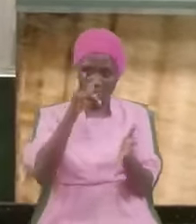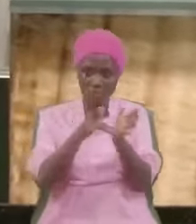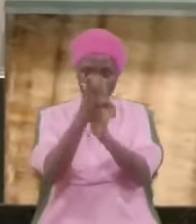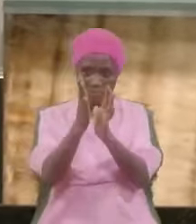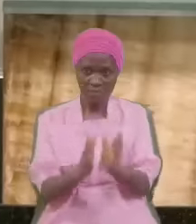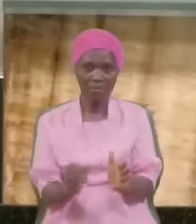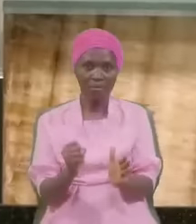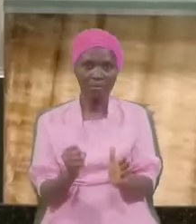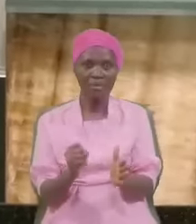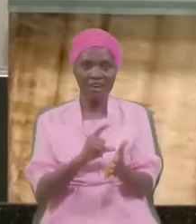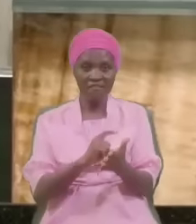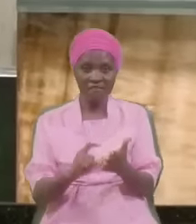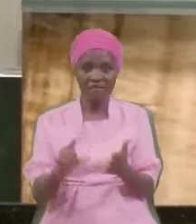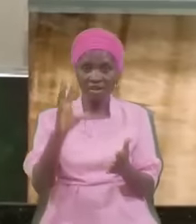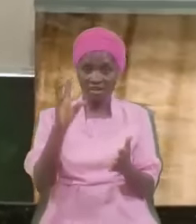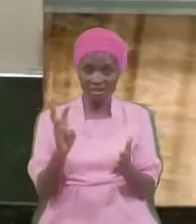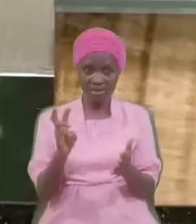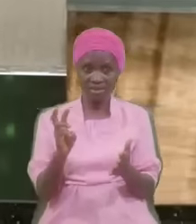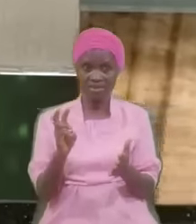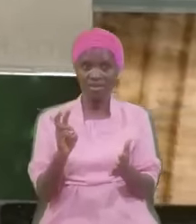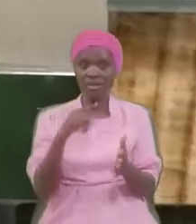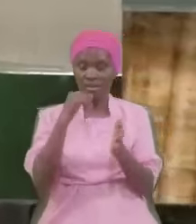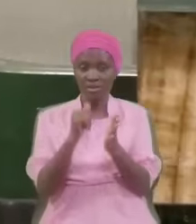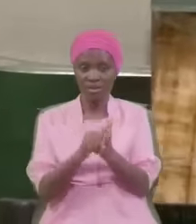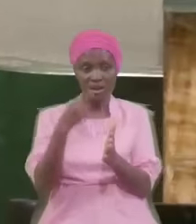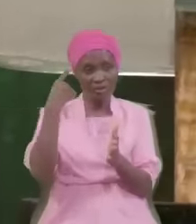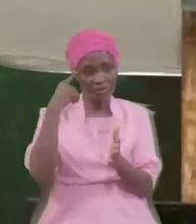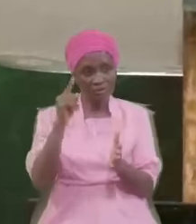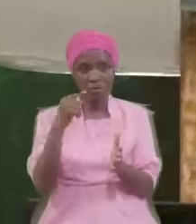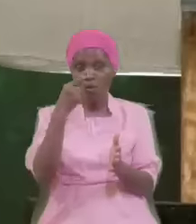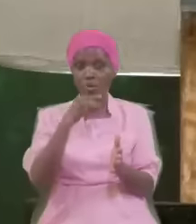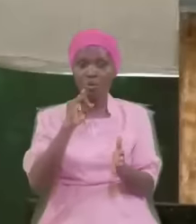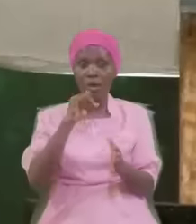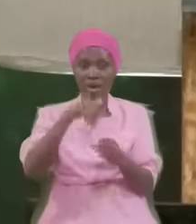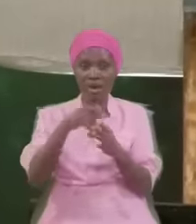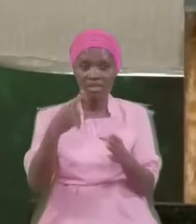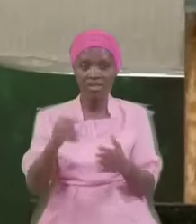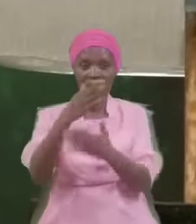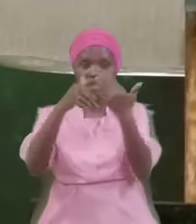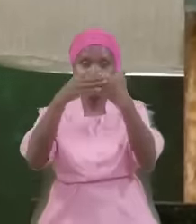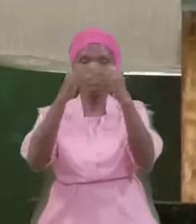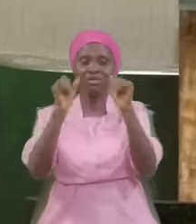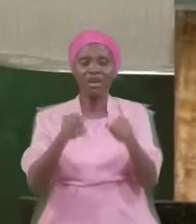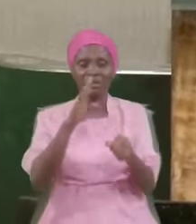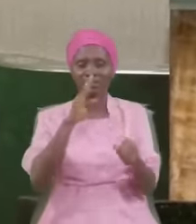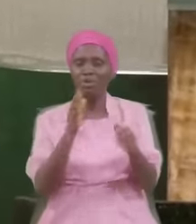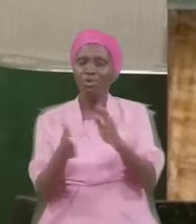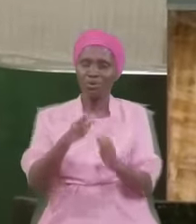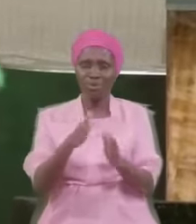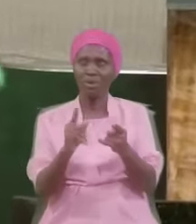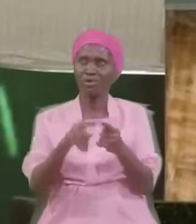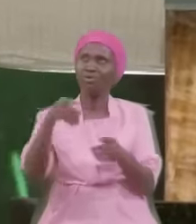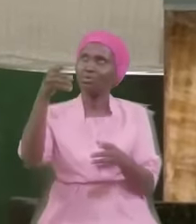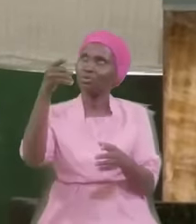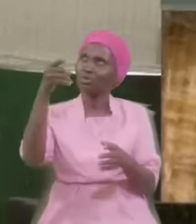verse 6, it says, for who in the heaven can be compared unto the